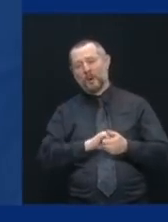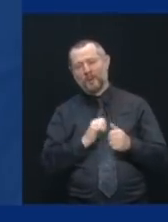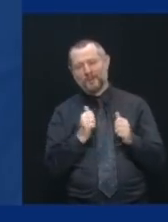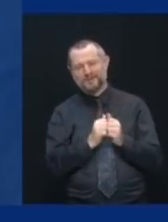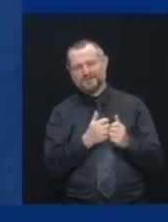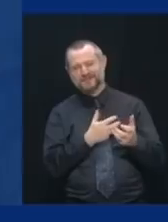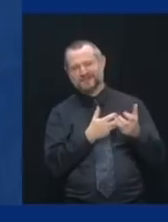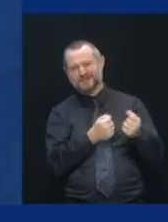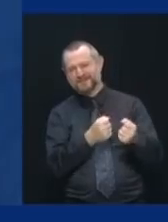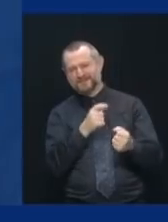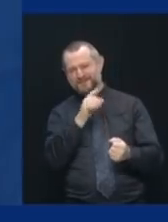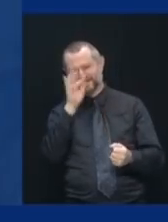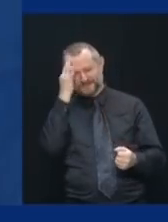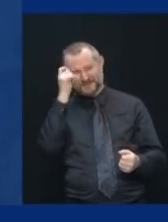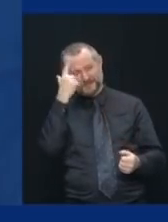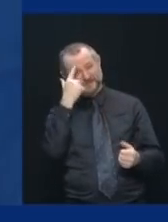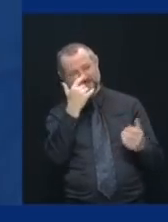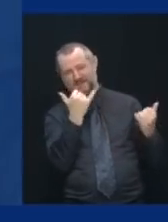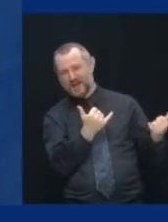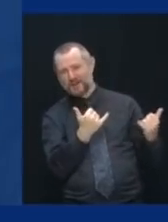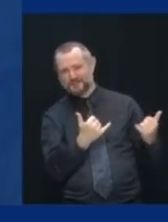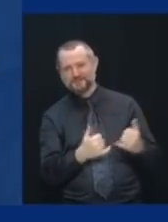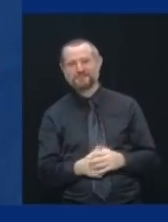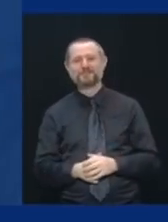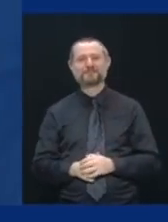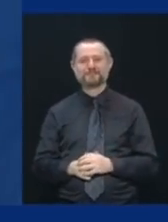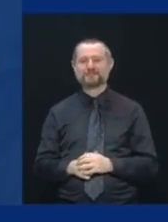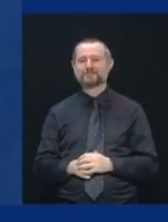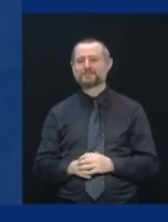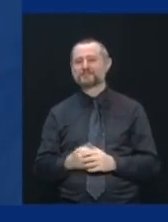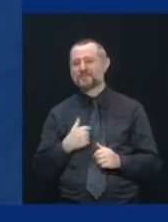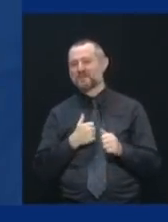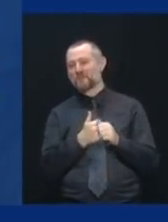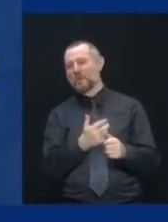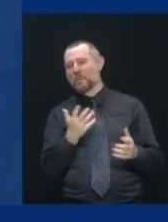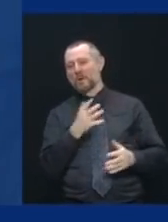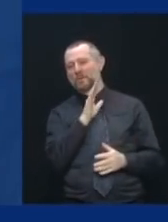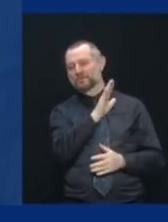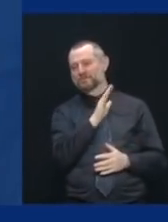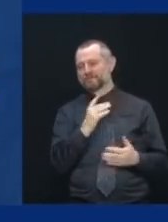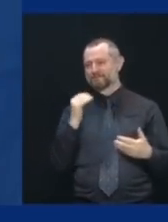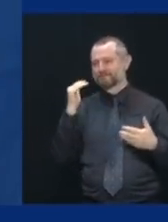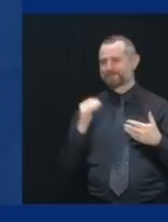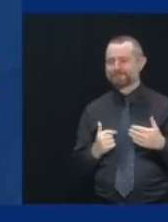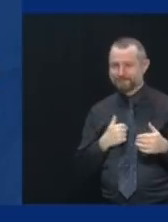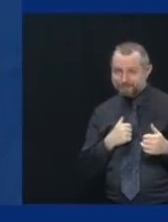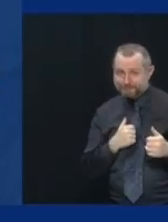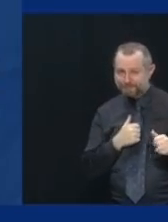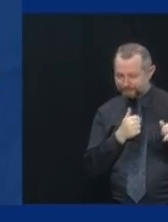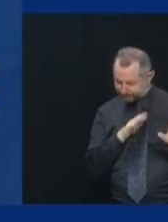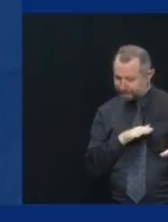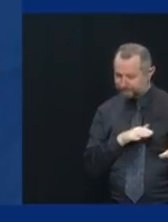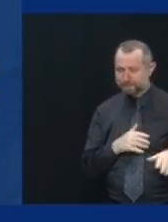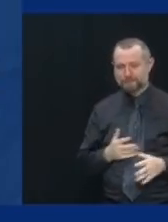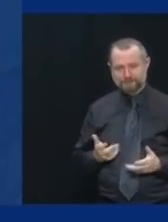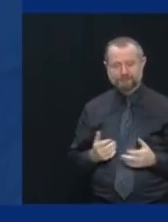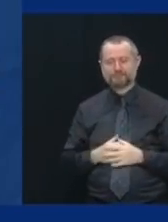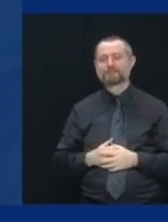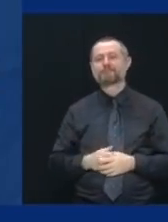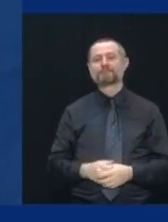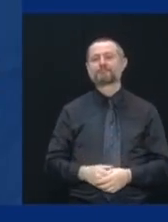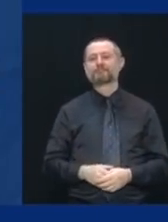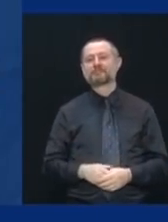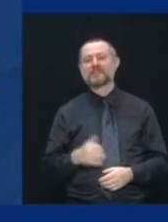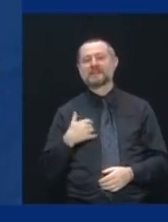government when it comes to the professionalism. So we're following the federal guidance. There is still